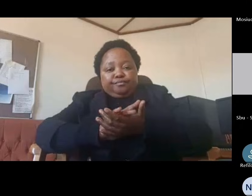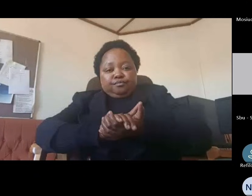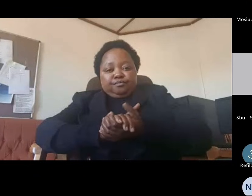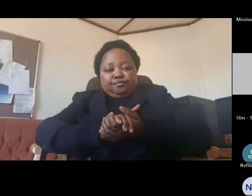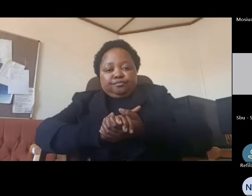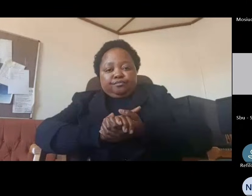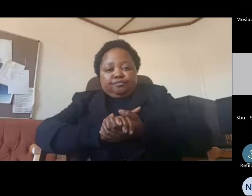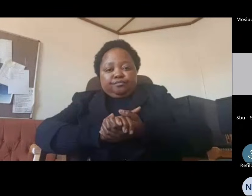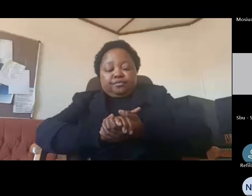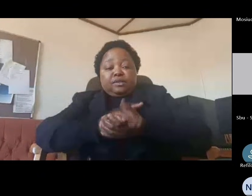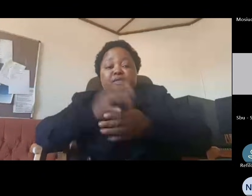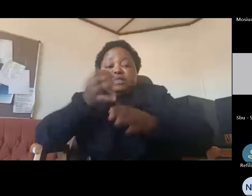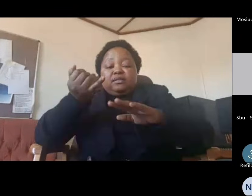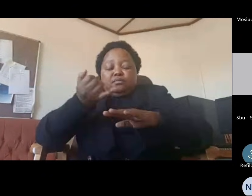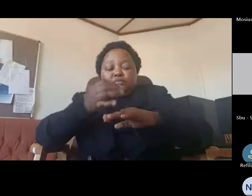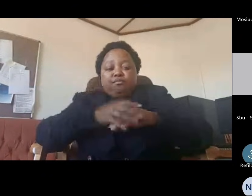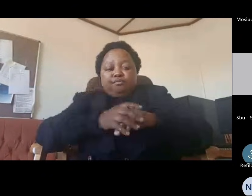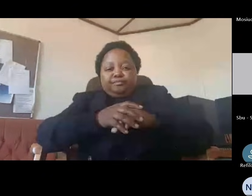designed